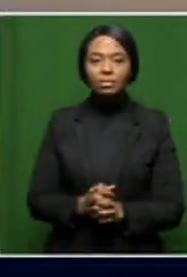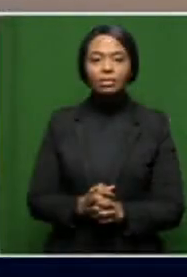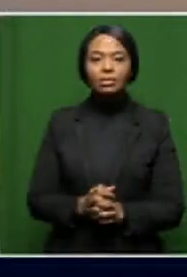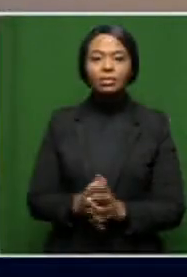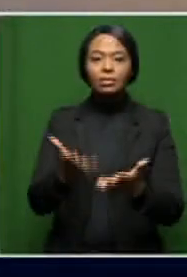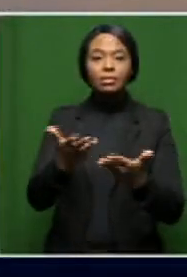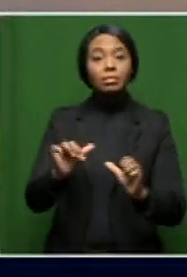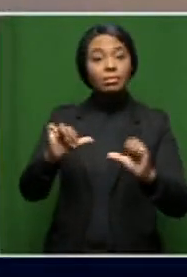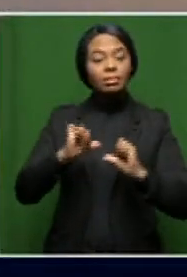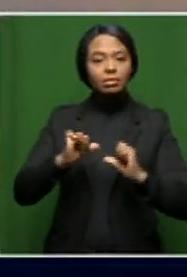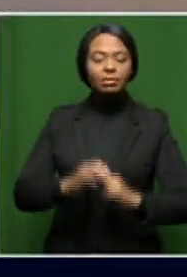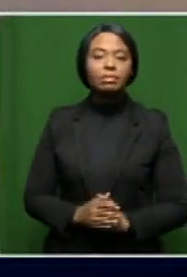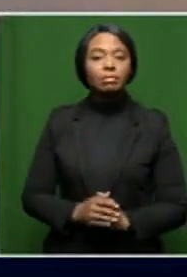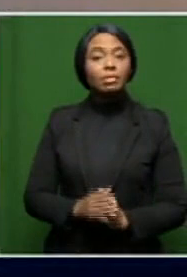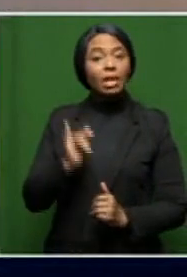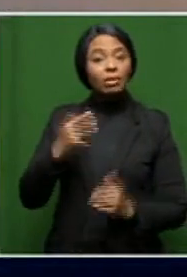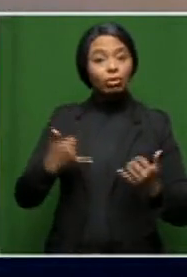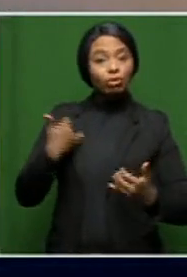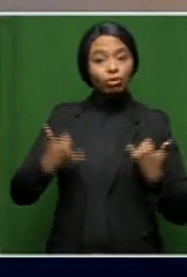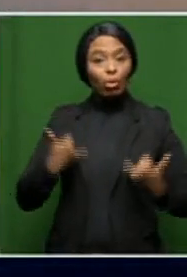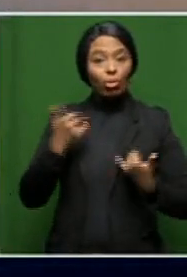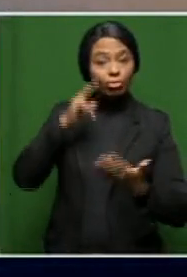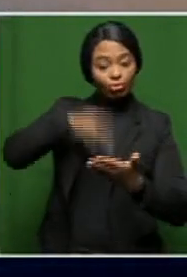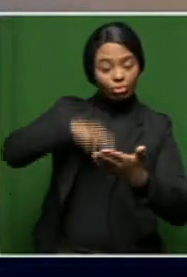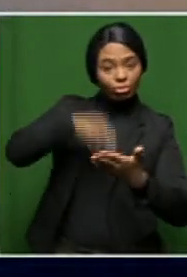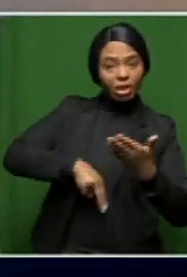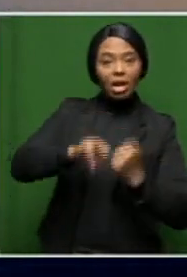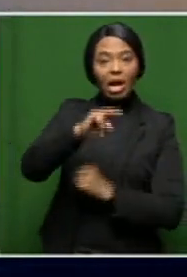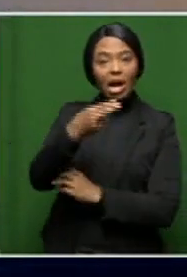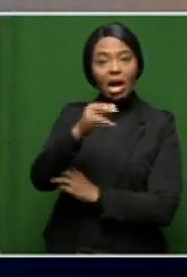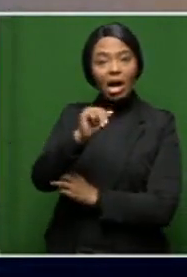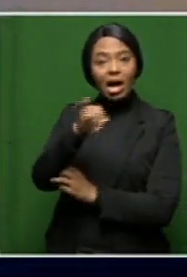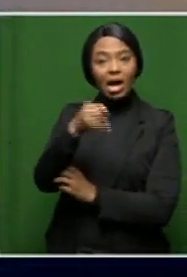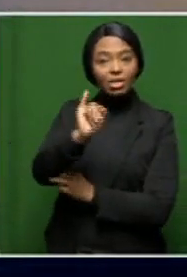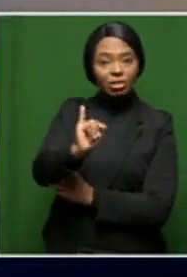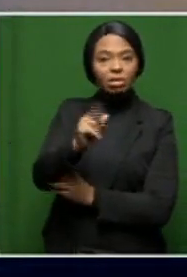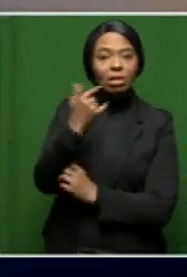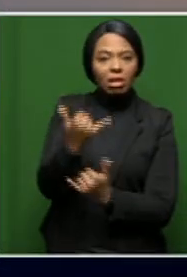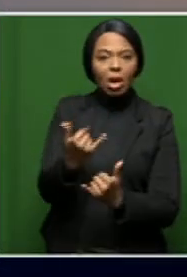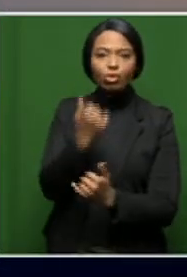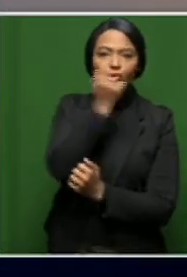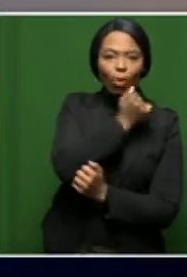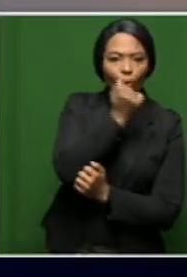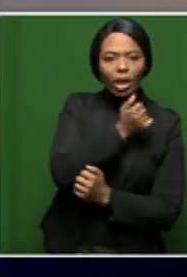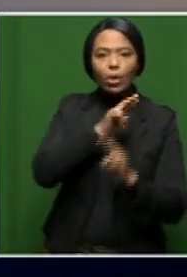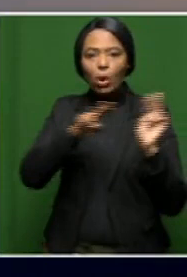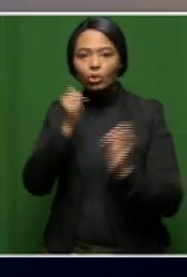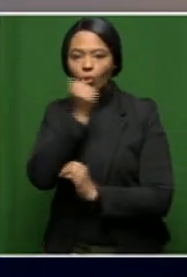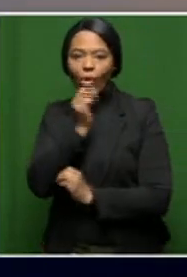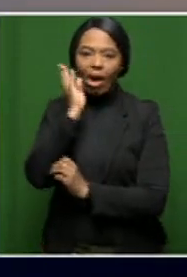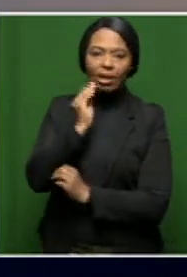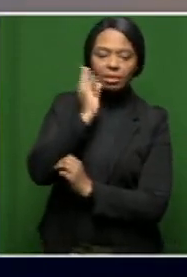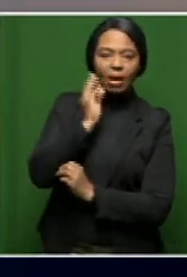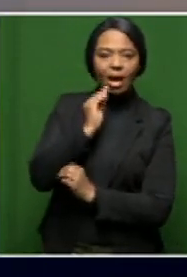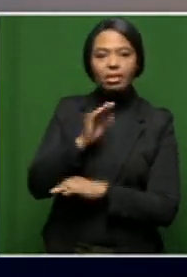Welcome back. Now, if you enjoyed reading Haji Mohamed Dawjee's first book of essays, Sorry, Not Sorry, Experiences of